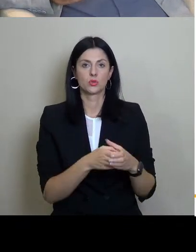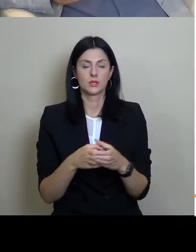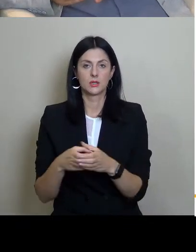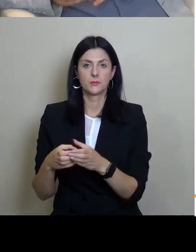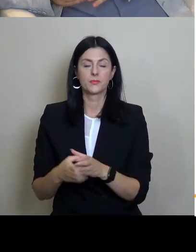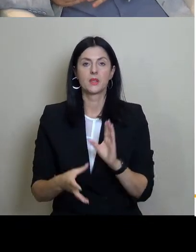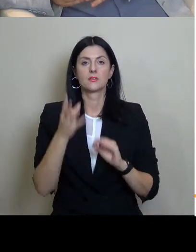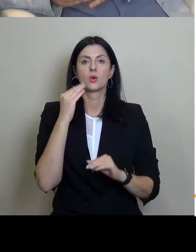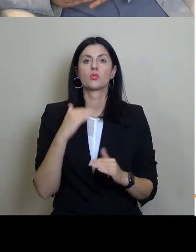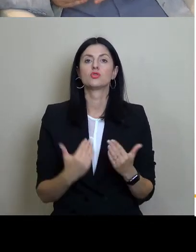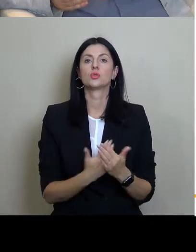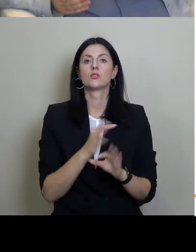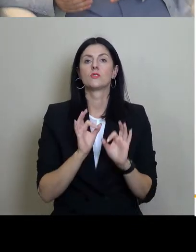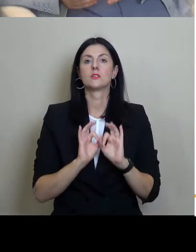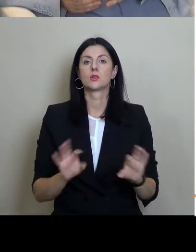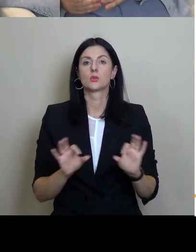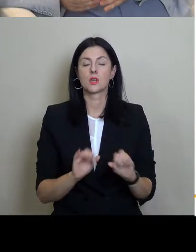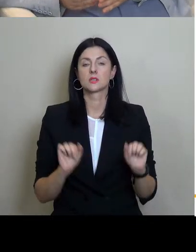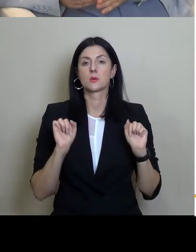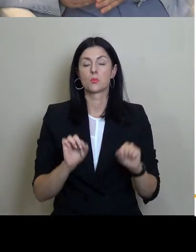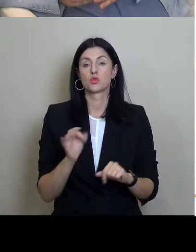party.